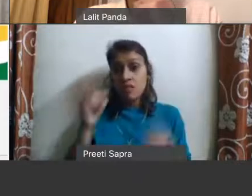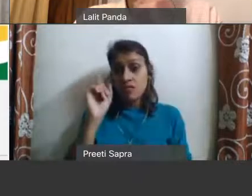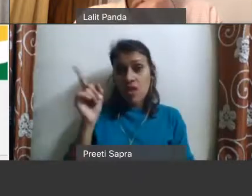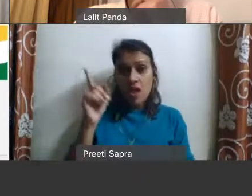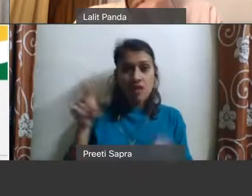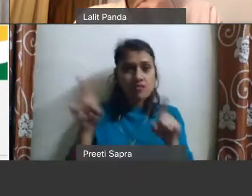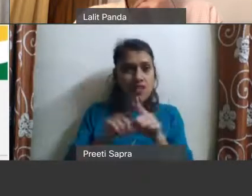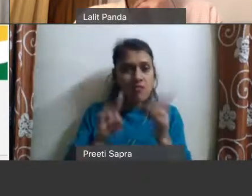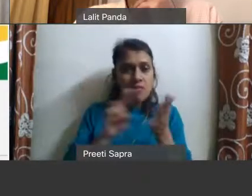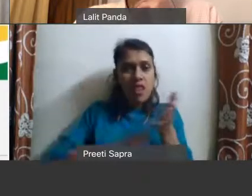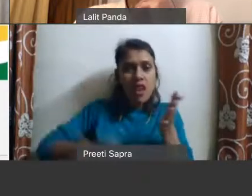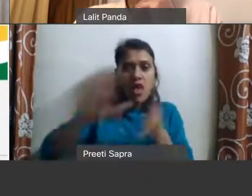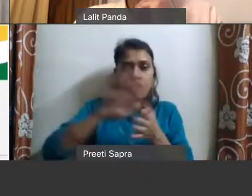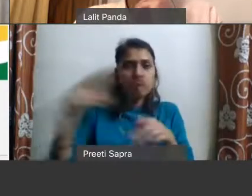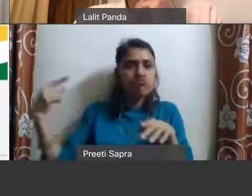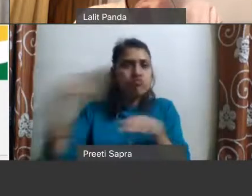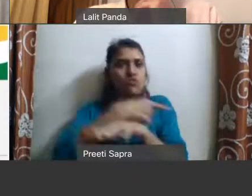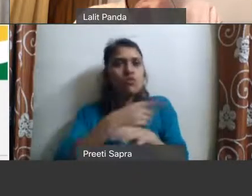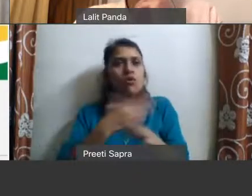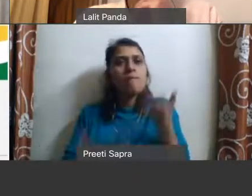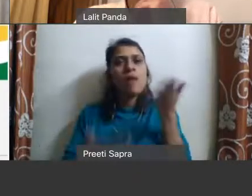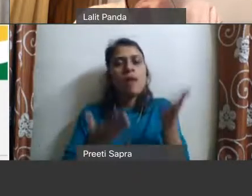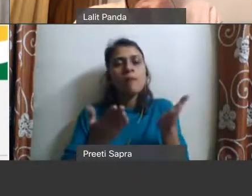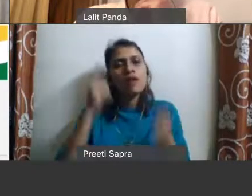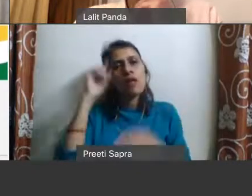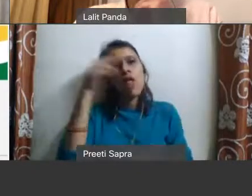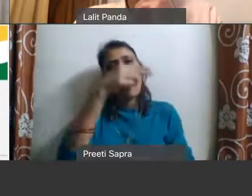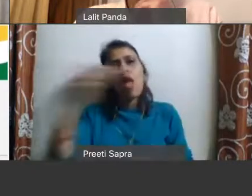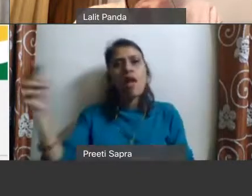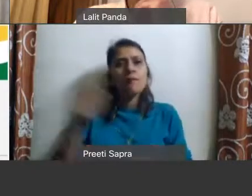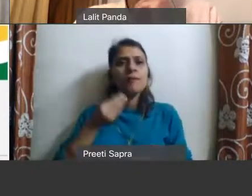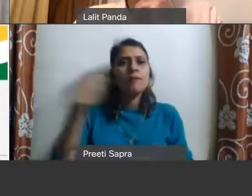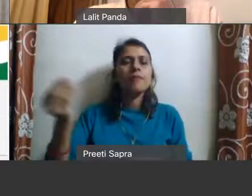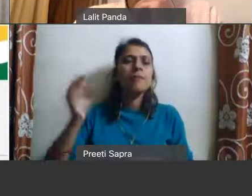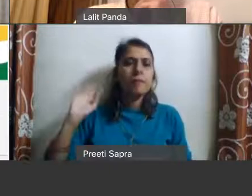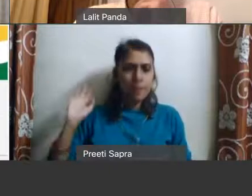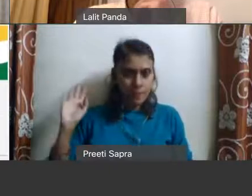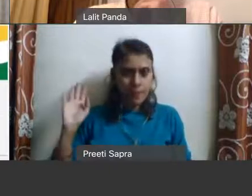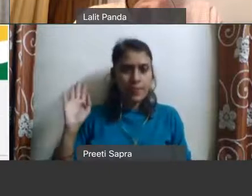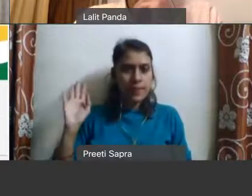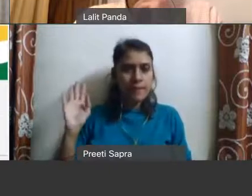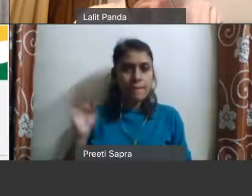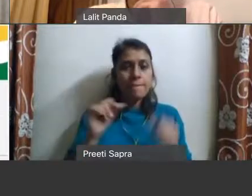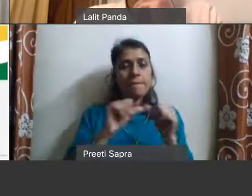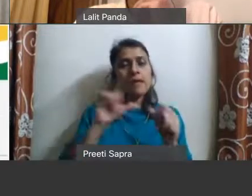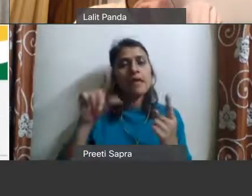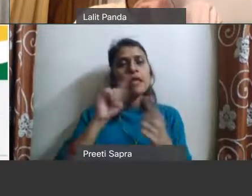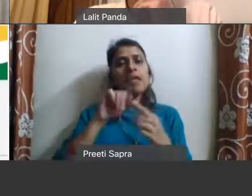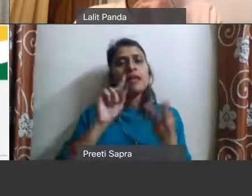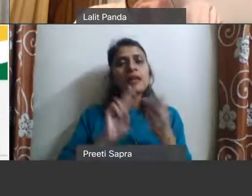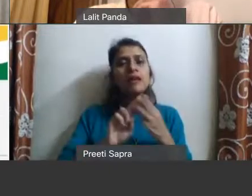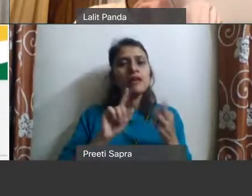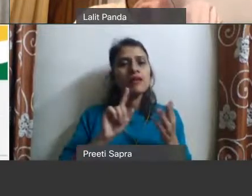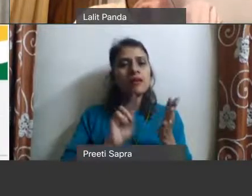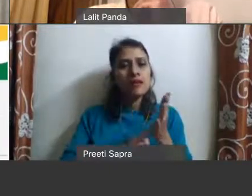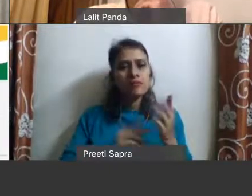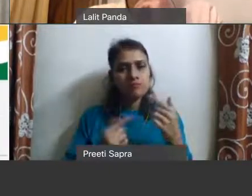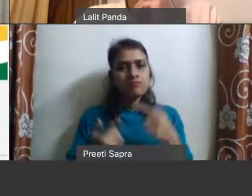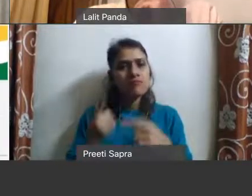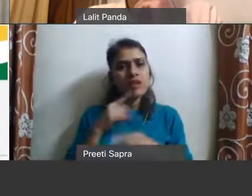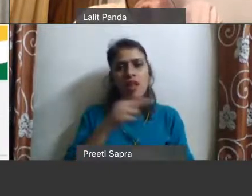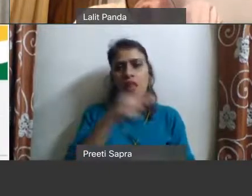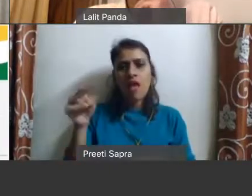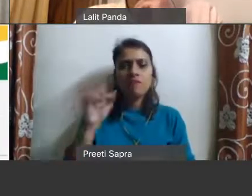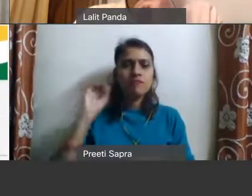national security. Now, that is not a legalistic point, right? The problem of alien citizenship is a sociological, historical problem,